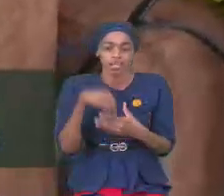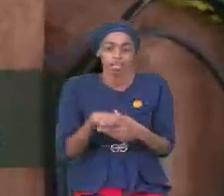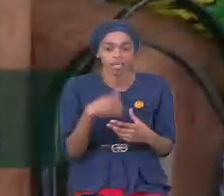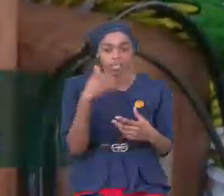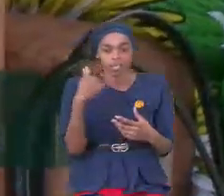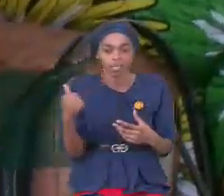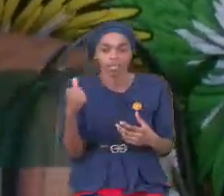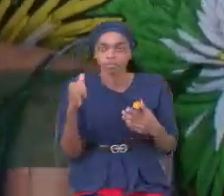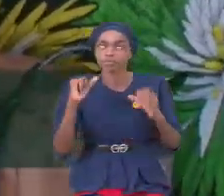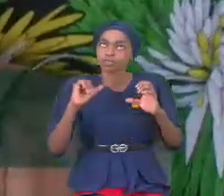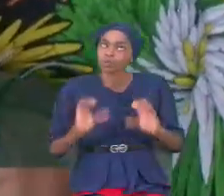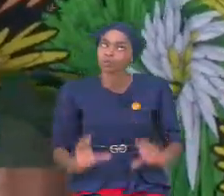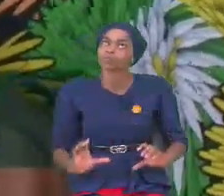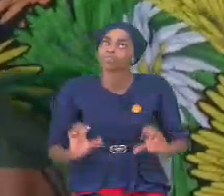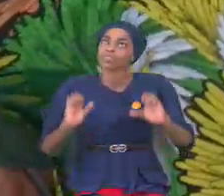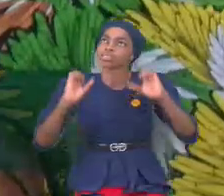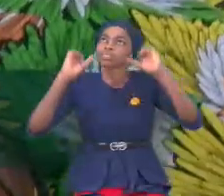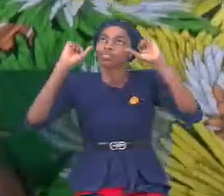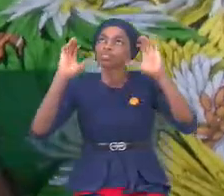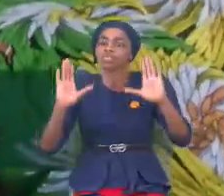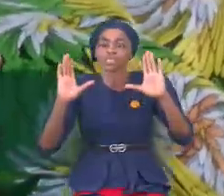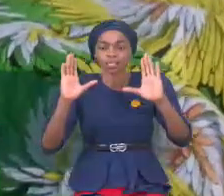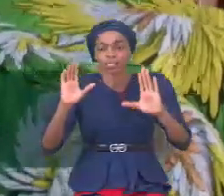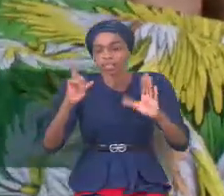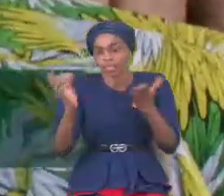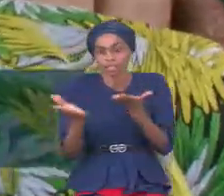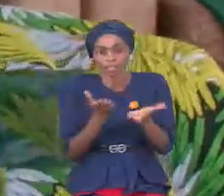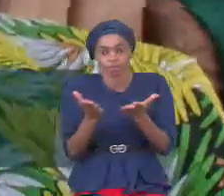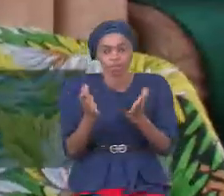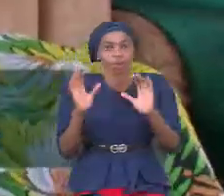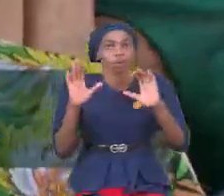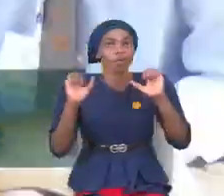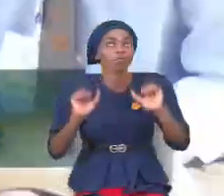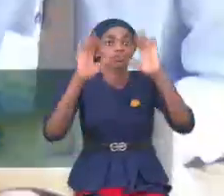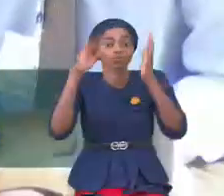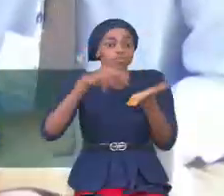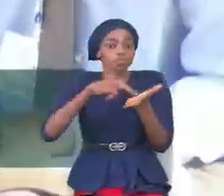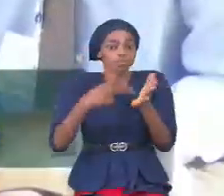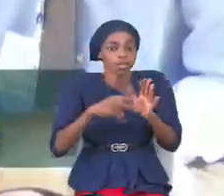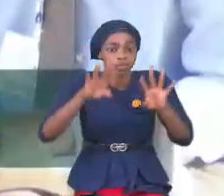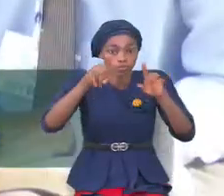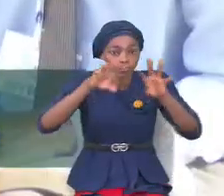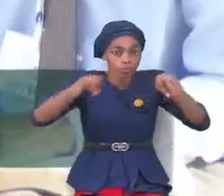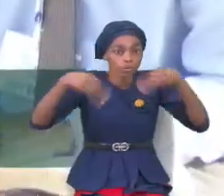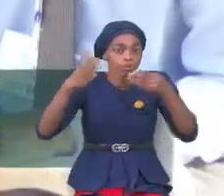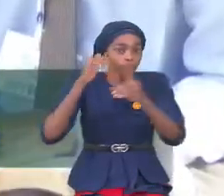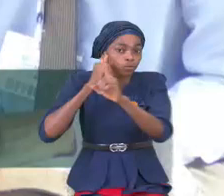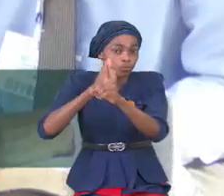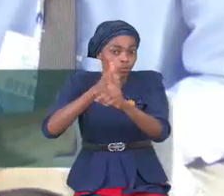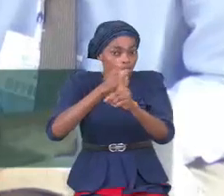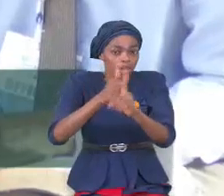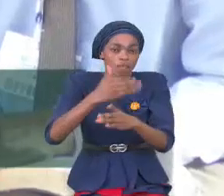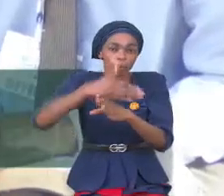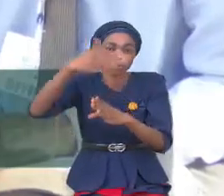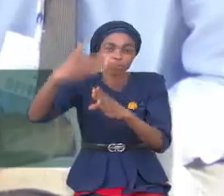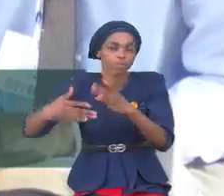of yourself totally unto the Lord without any reservation and without any rival.